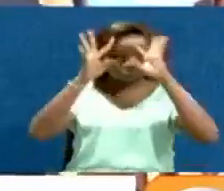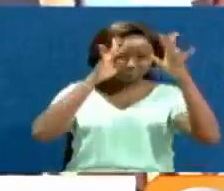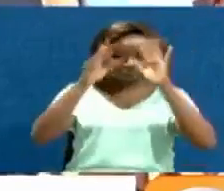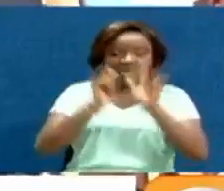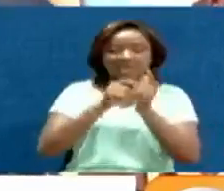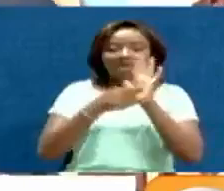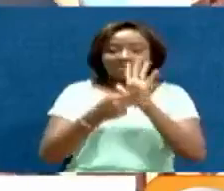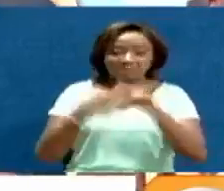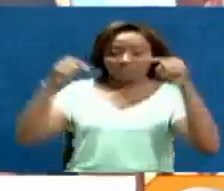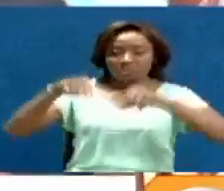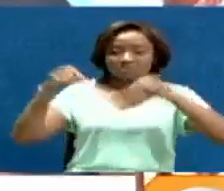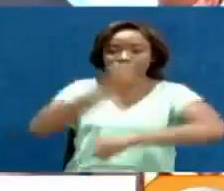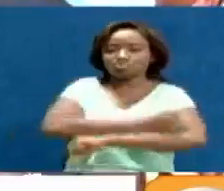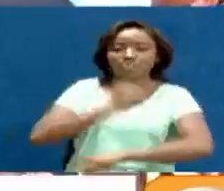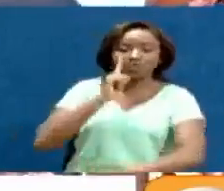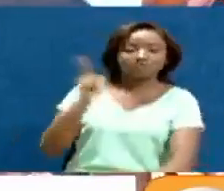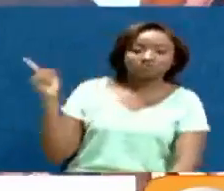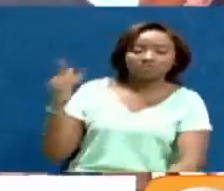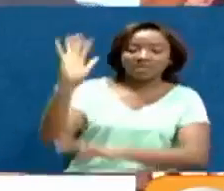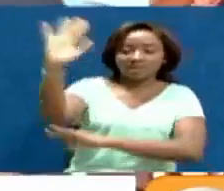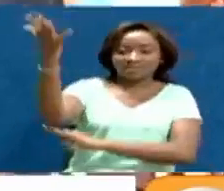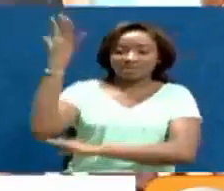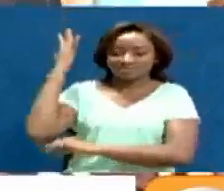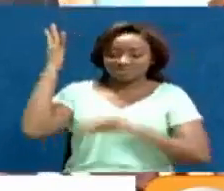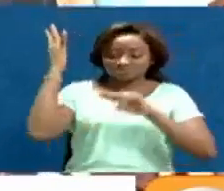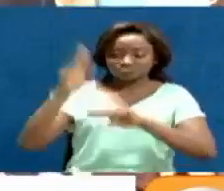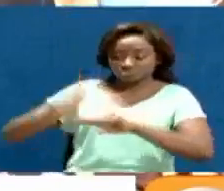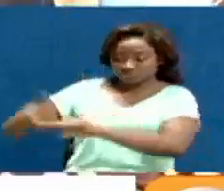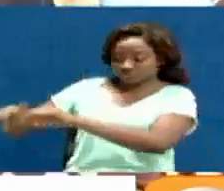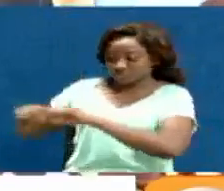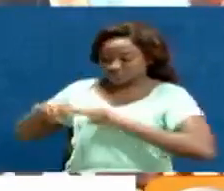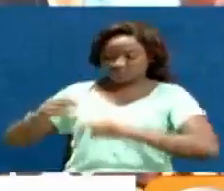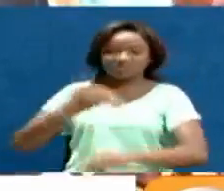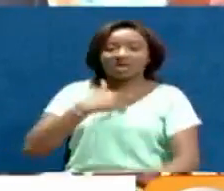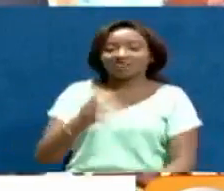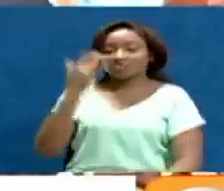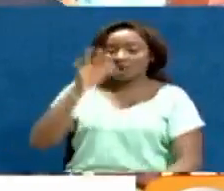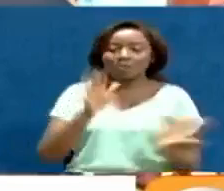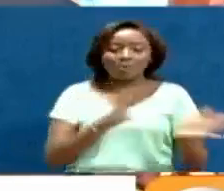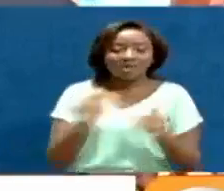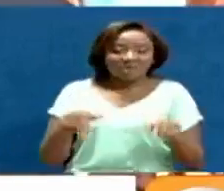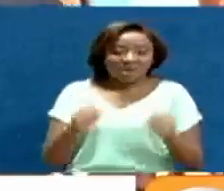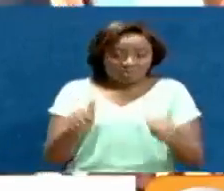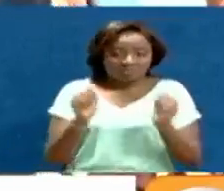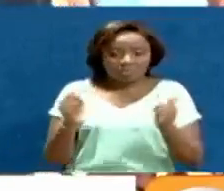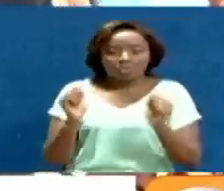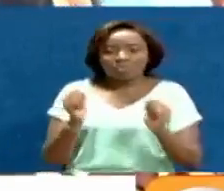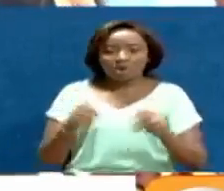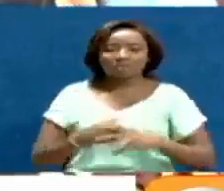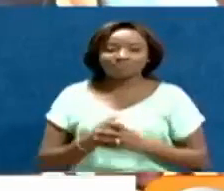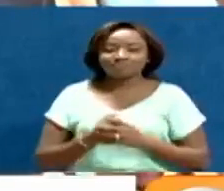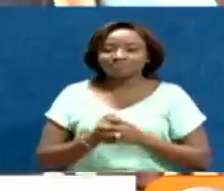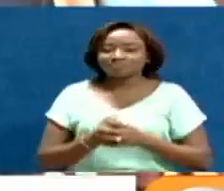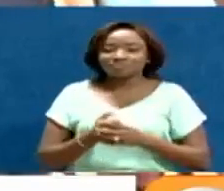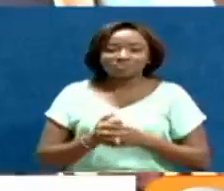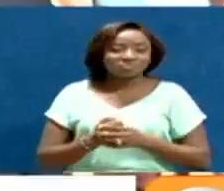in this school, you can see in between the trees, if the weather is as good as it is now,